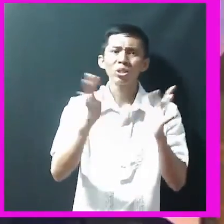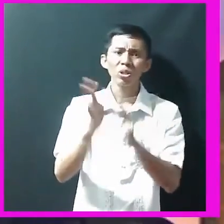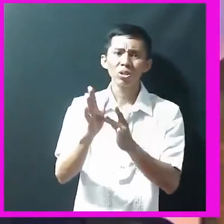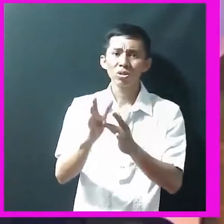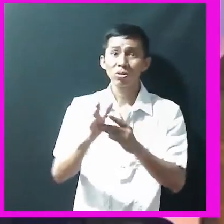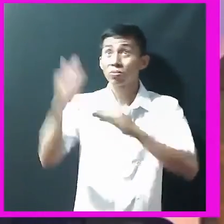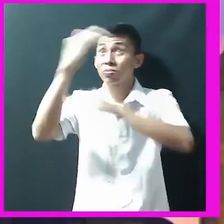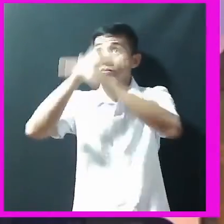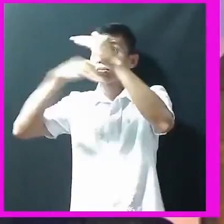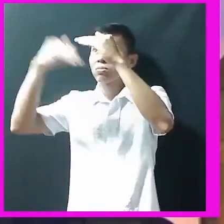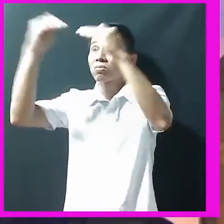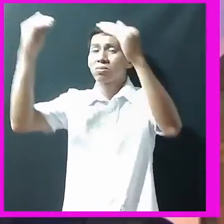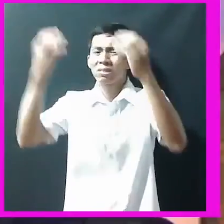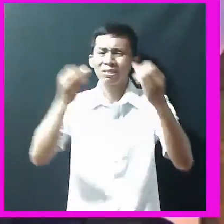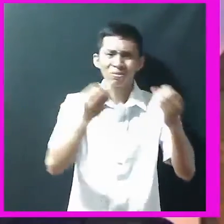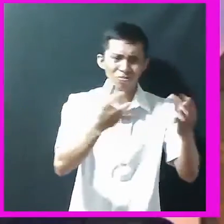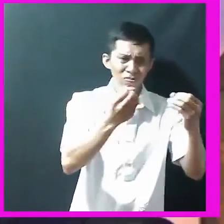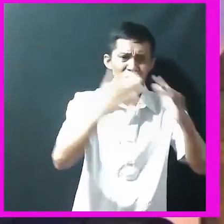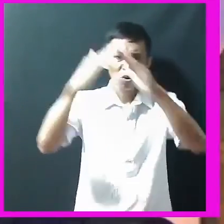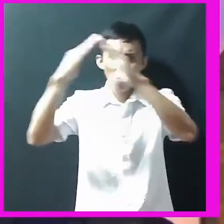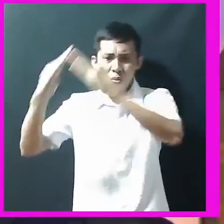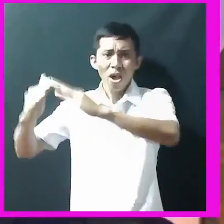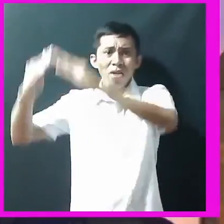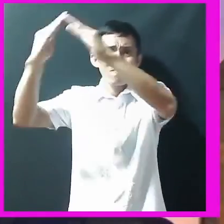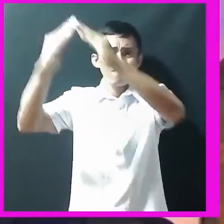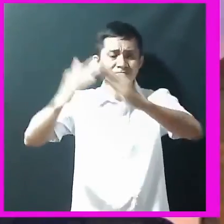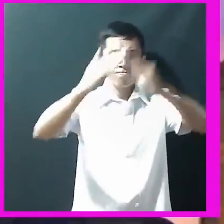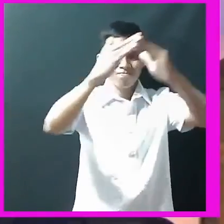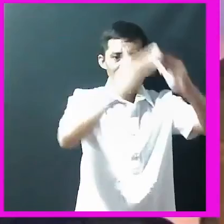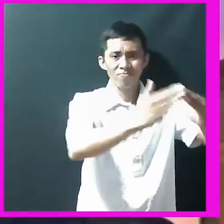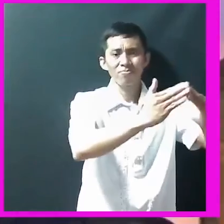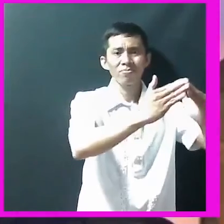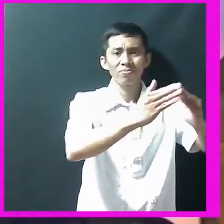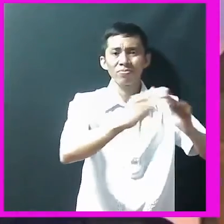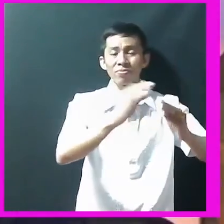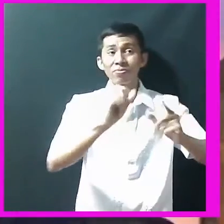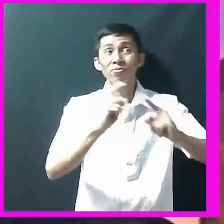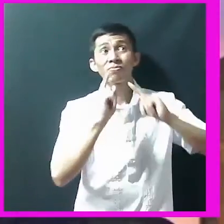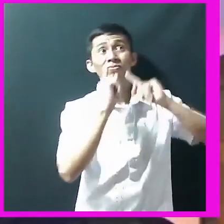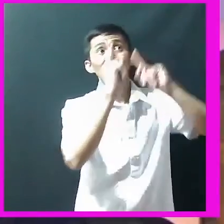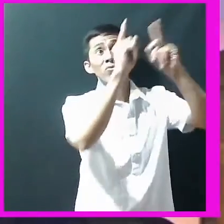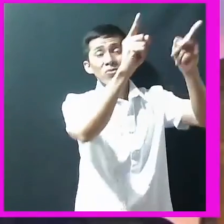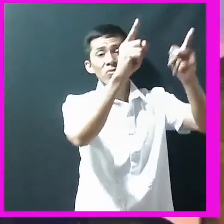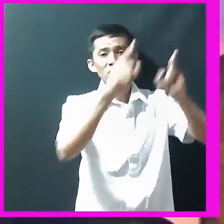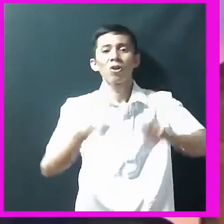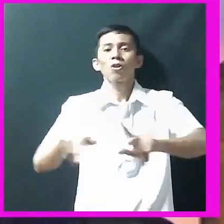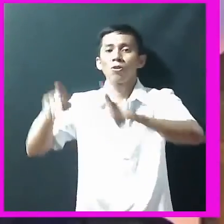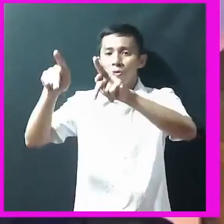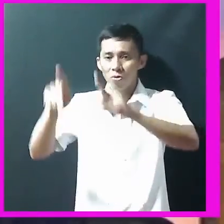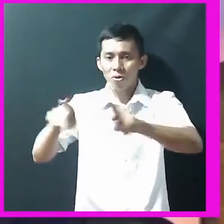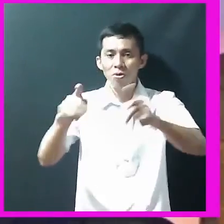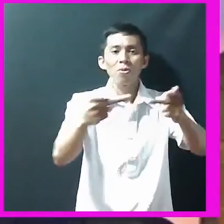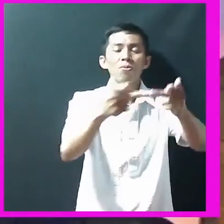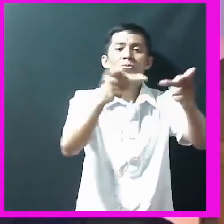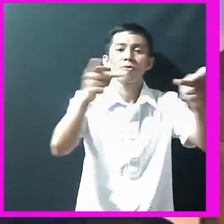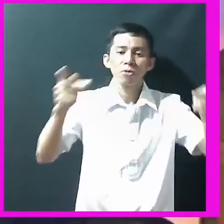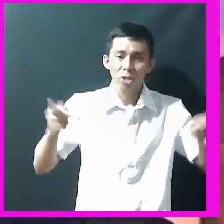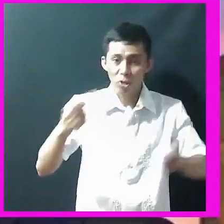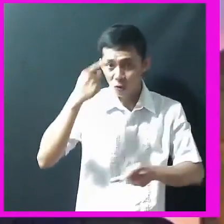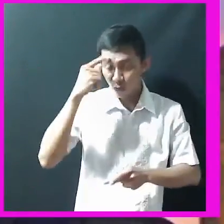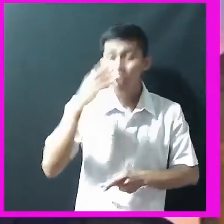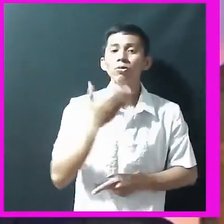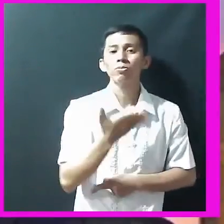mansions. If it were not so, I would have told you, I go to prepare a place for